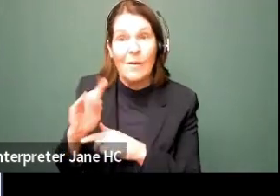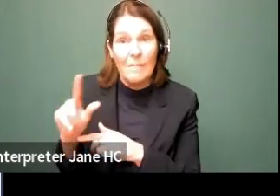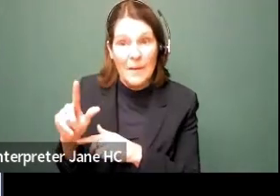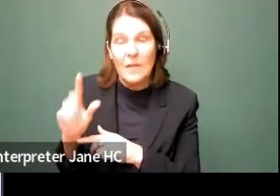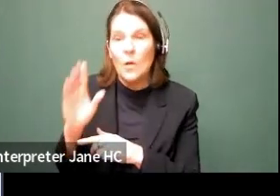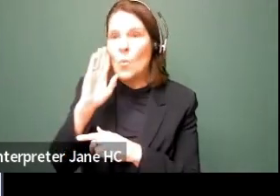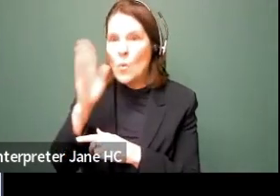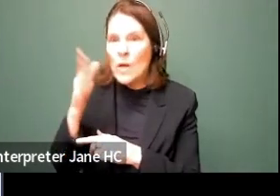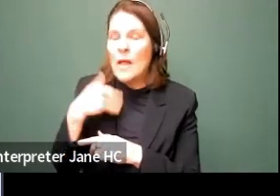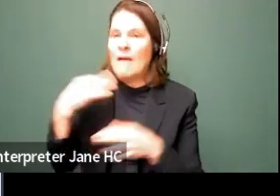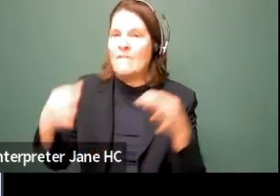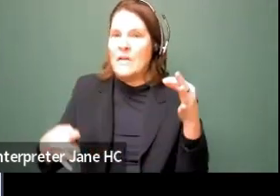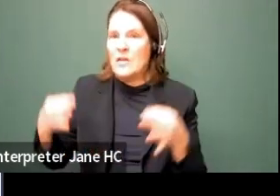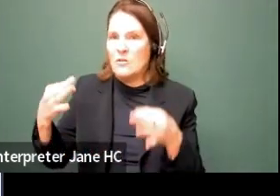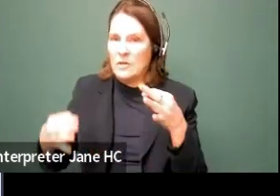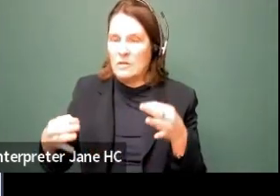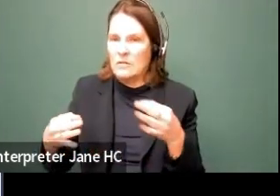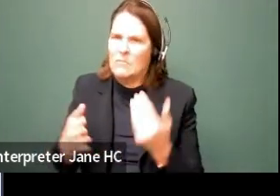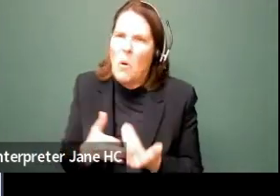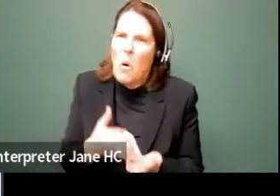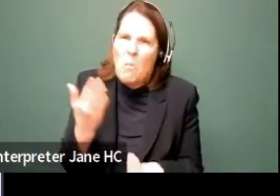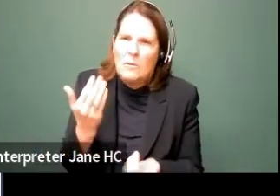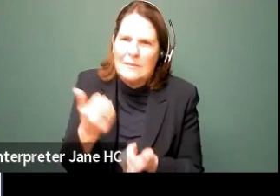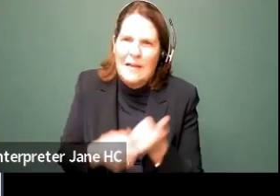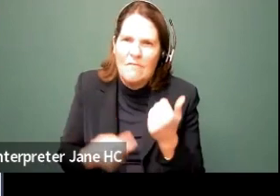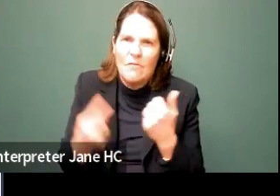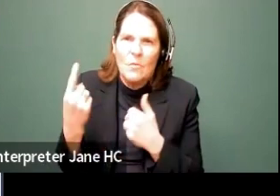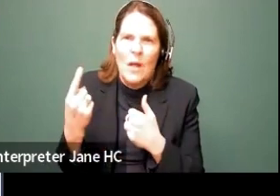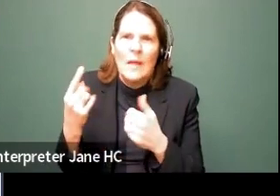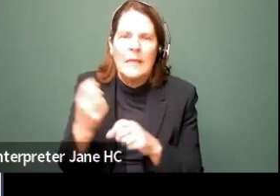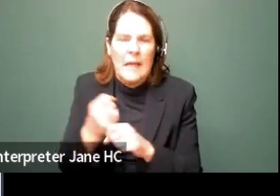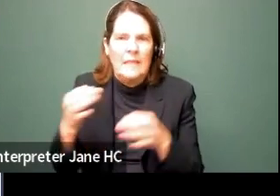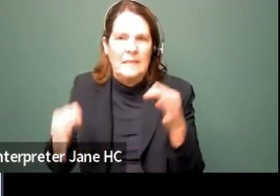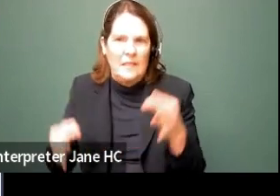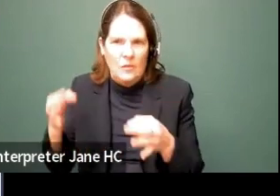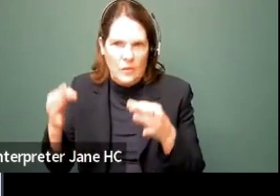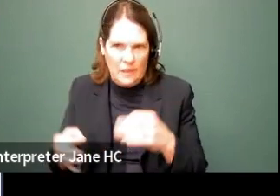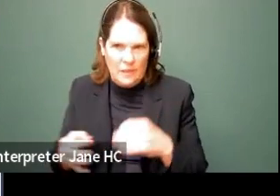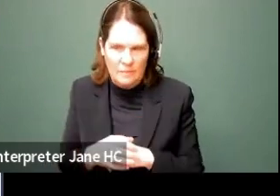hearing, regardless. Mhm. Every bill gets a hearing.